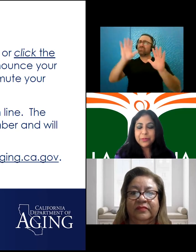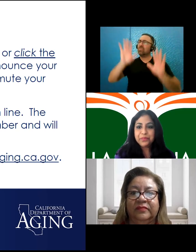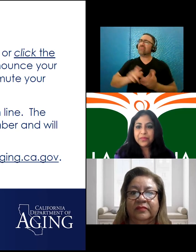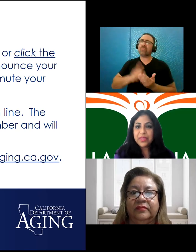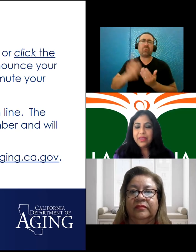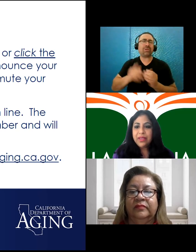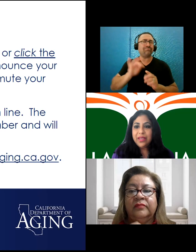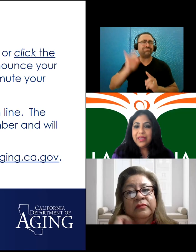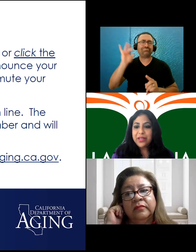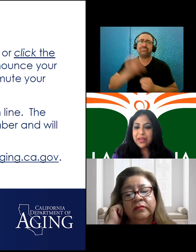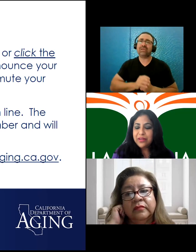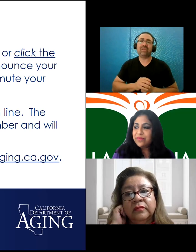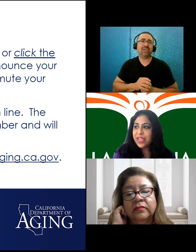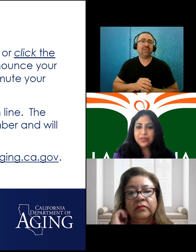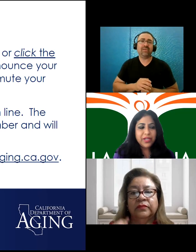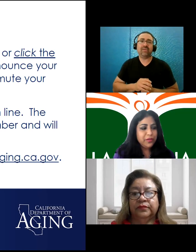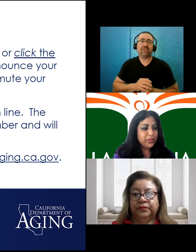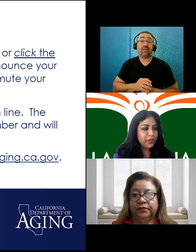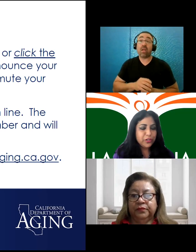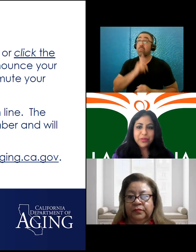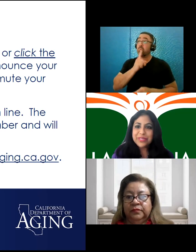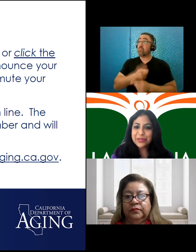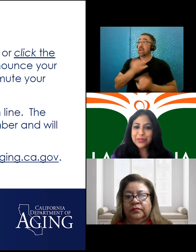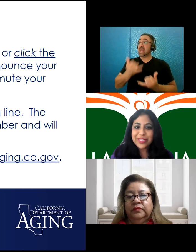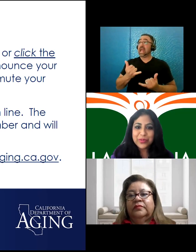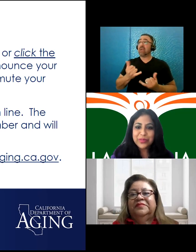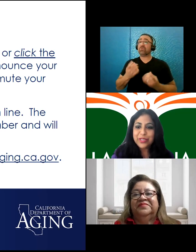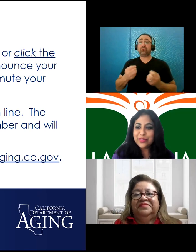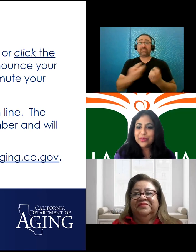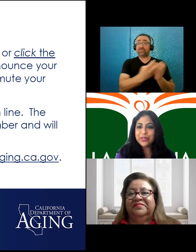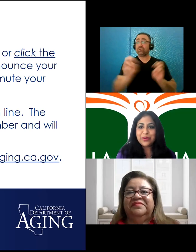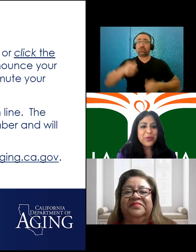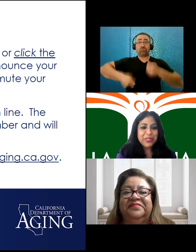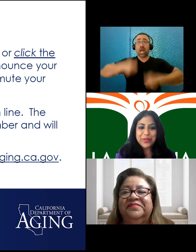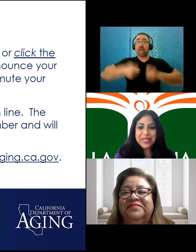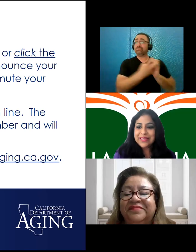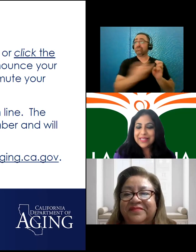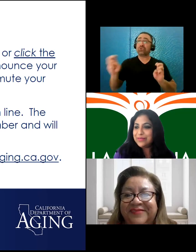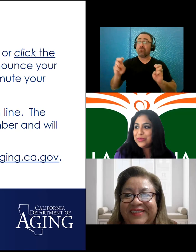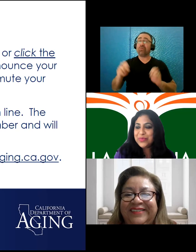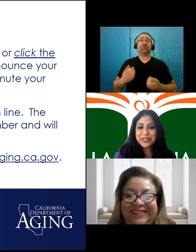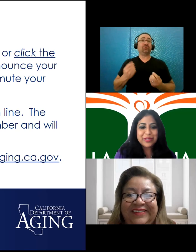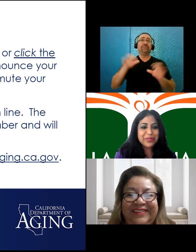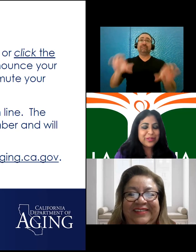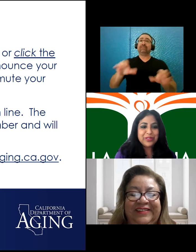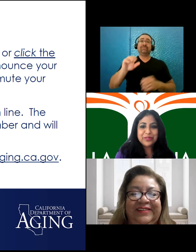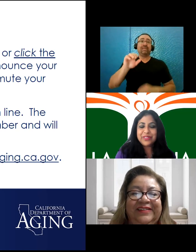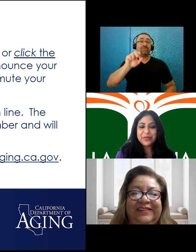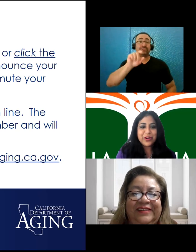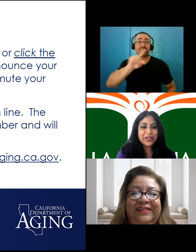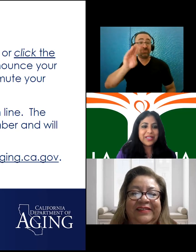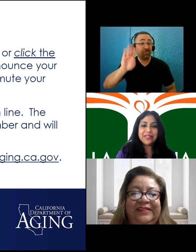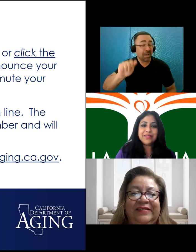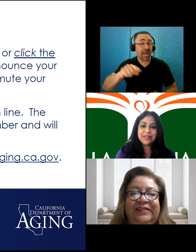and in fact, right now they're doing a drum circle as we speak. So they're always doing like Zumba, drum